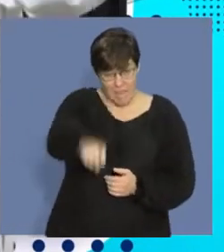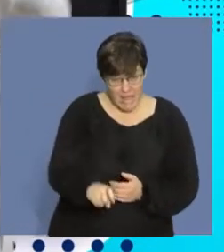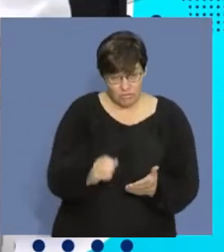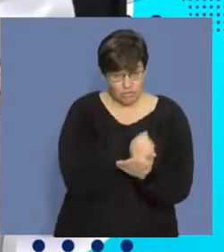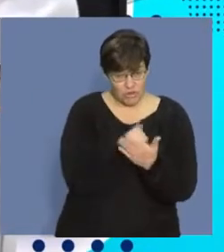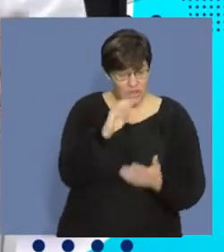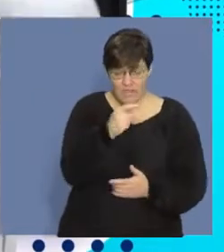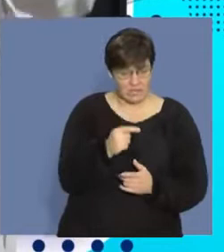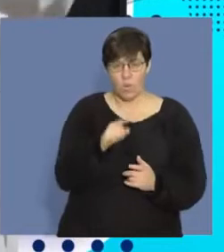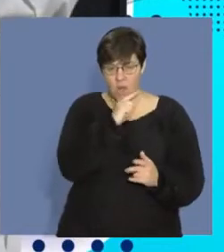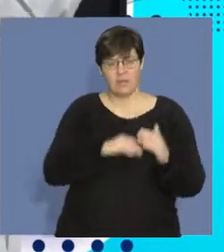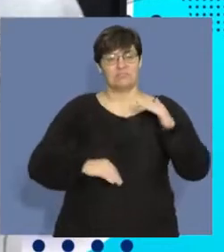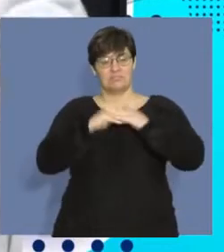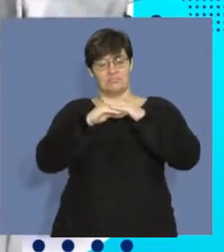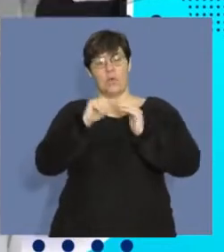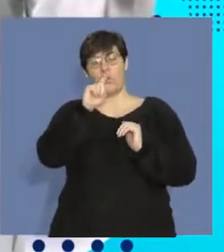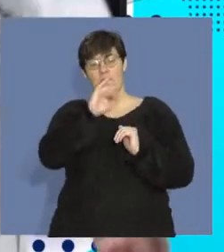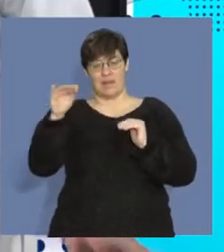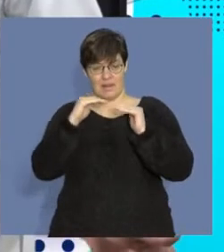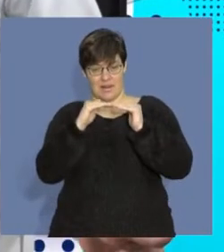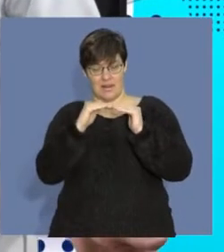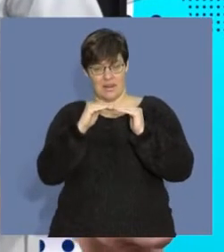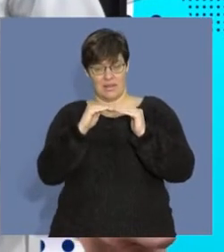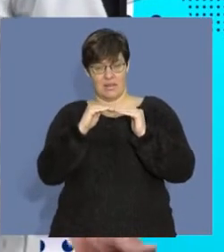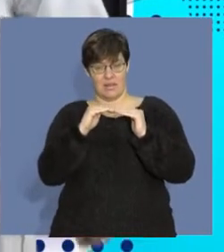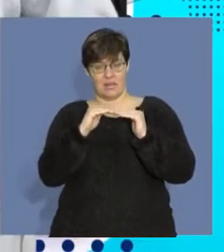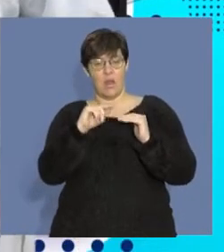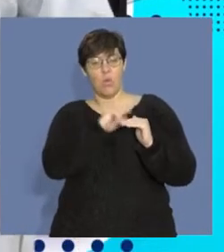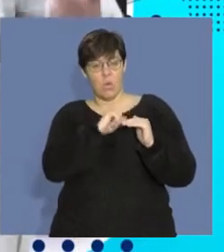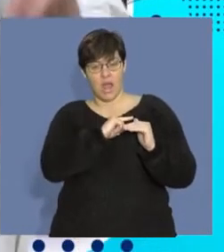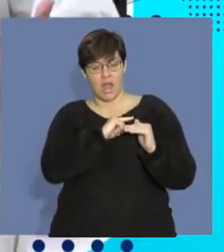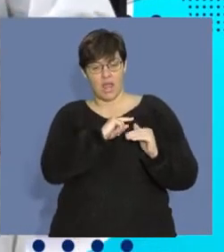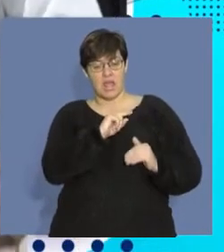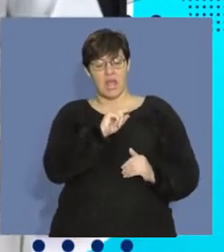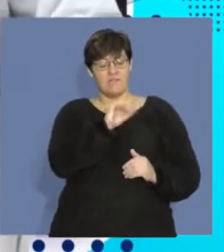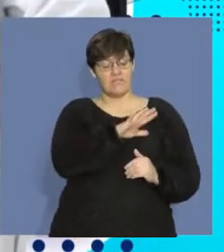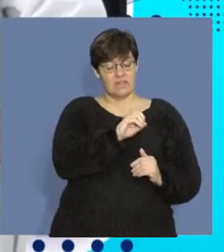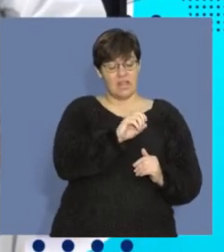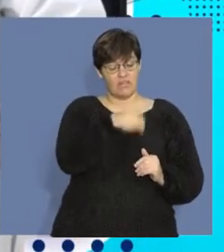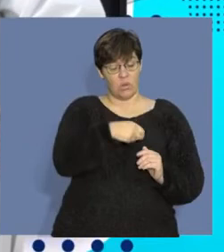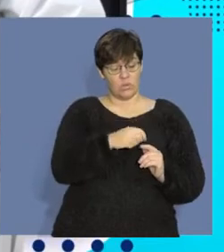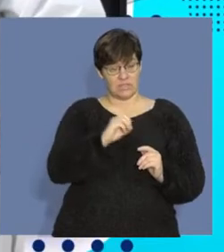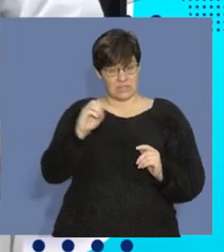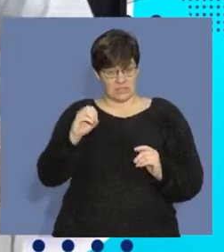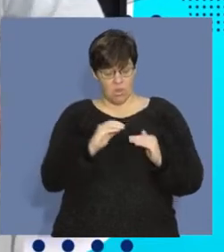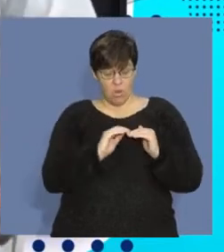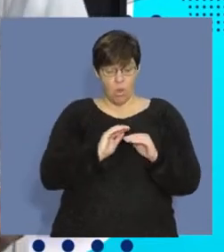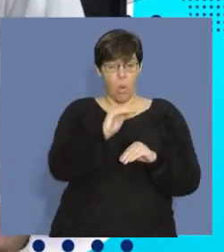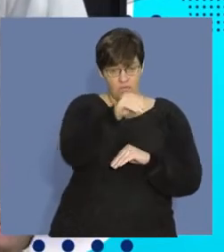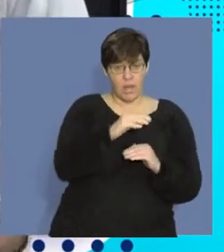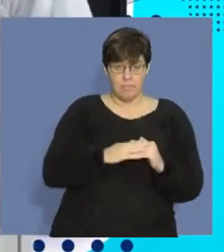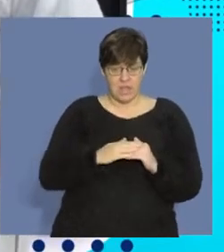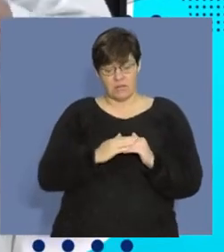compulsory because the threshold is a million rand and because it's over 50 000 ren it can